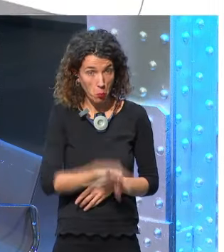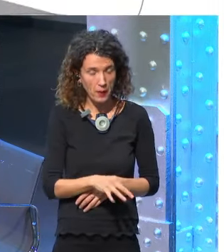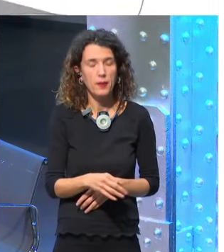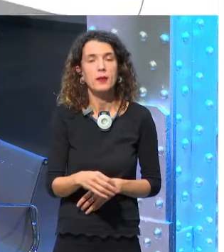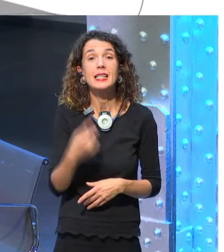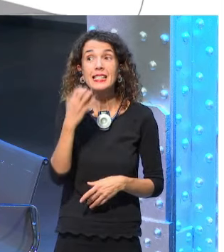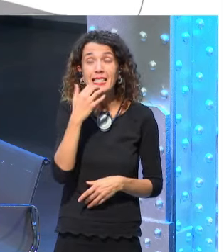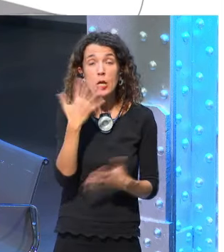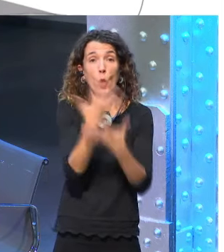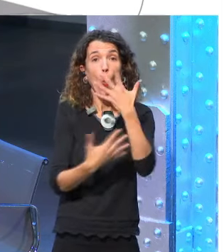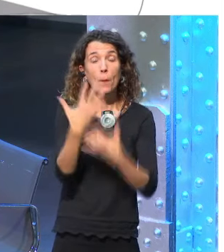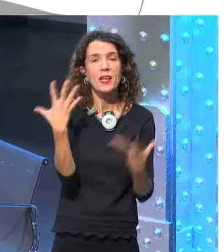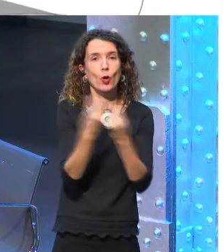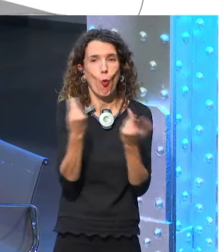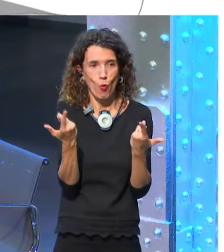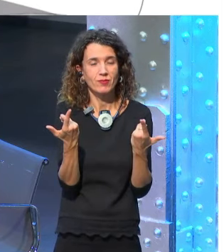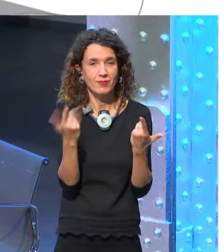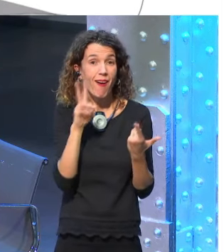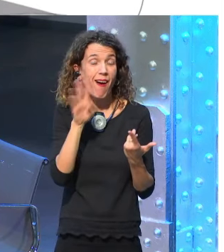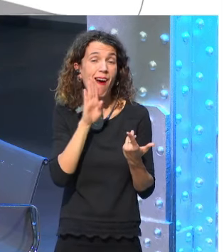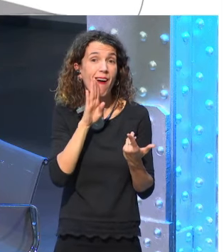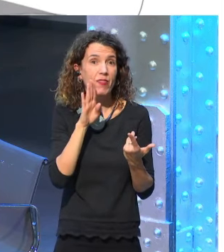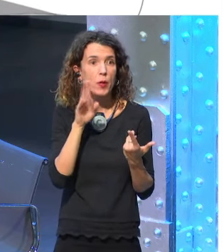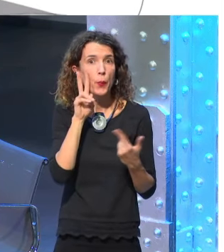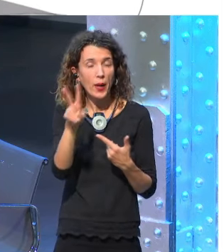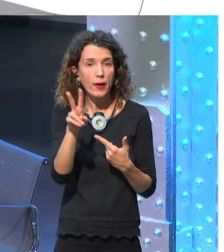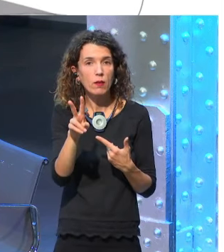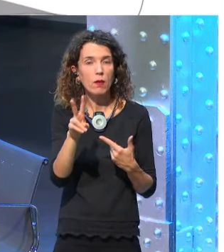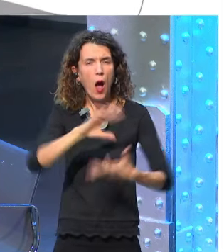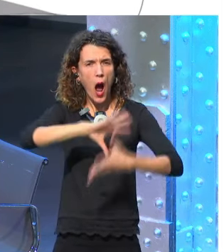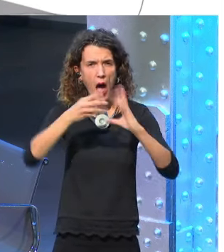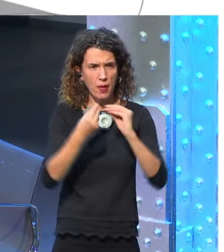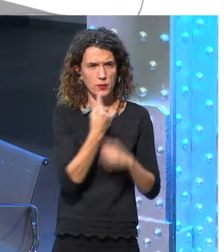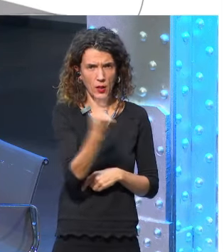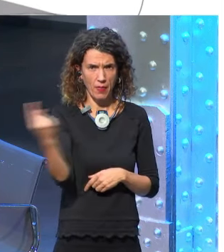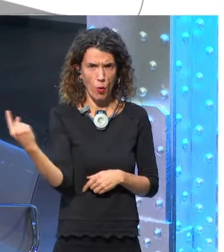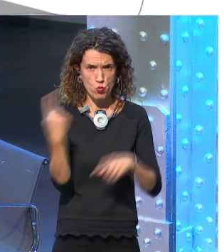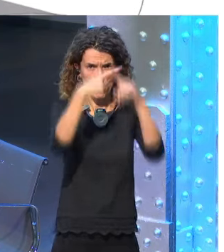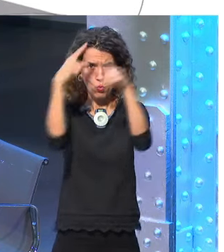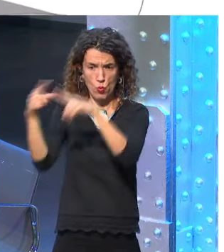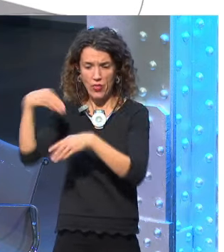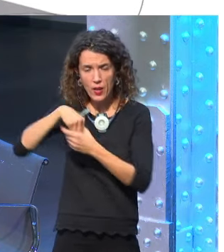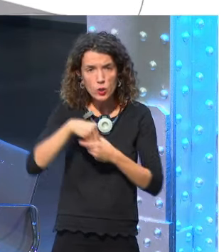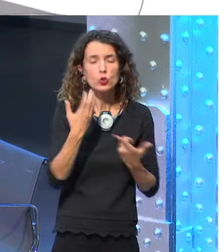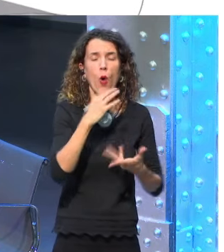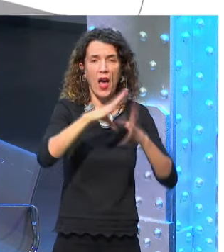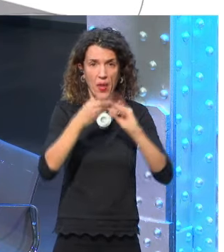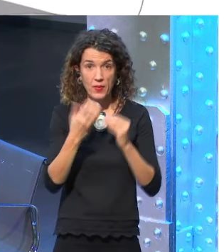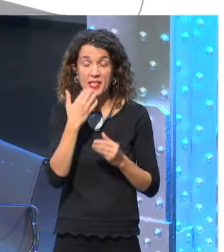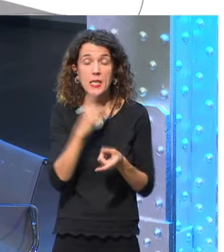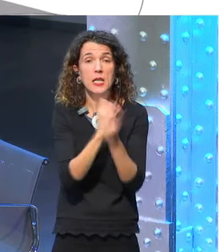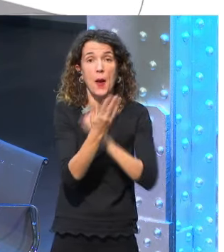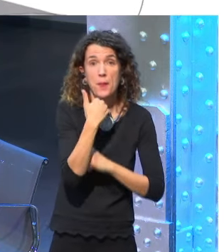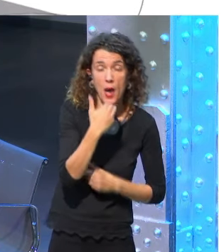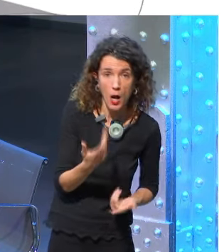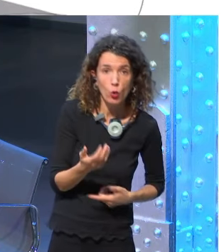with the plan that you've seen, you get a sense on how it adapts to every part. And whenever you change something, so if, for example, you say,